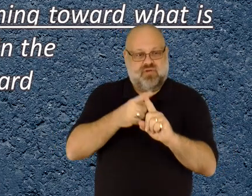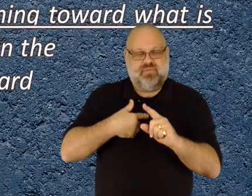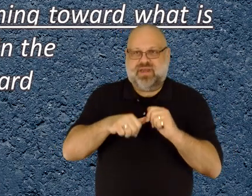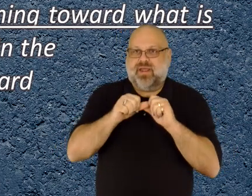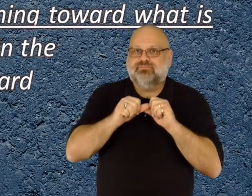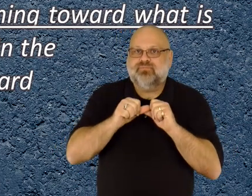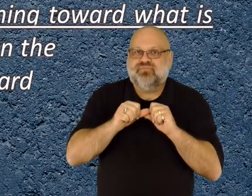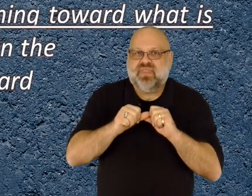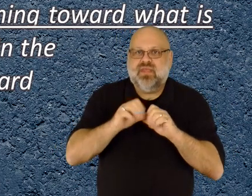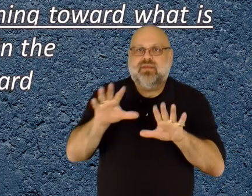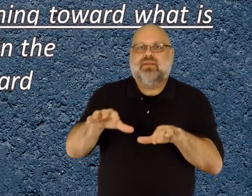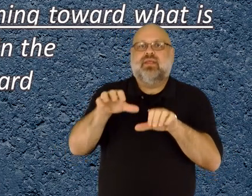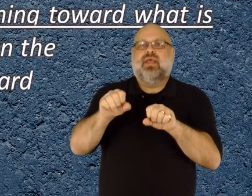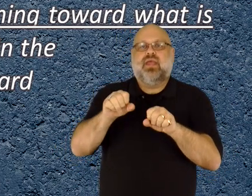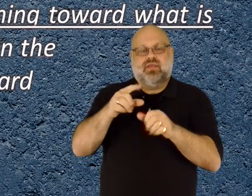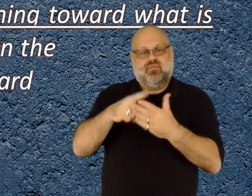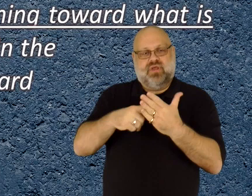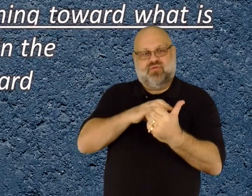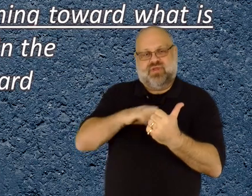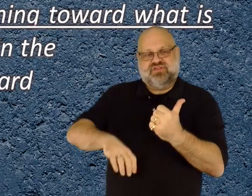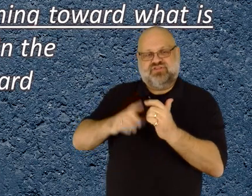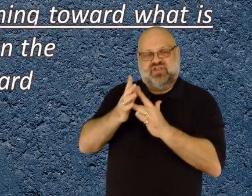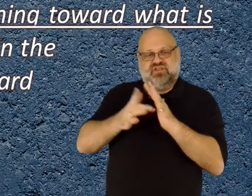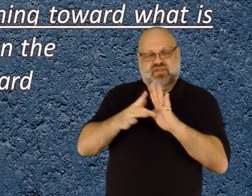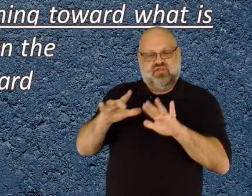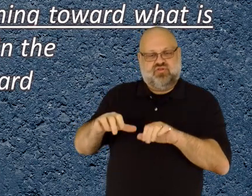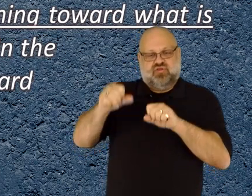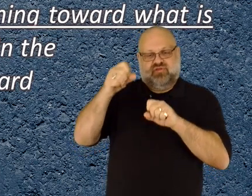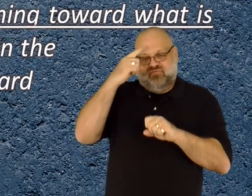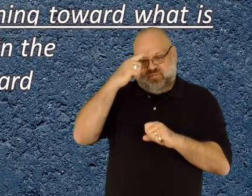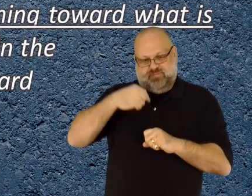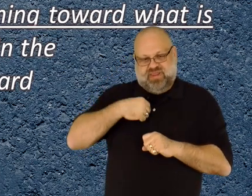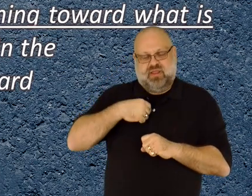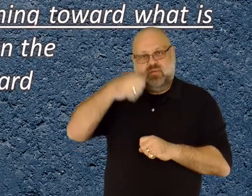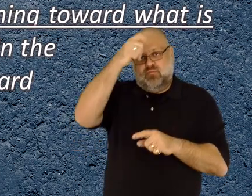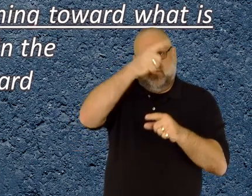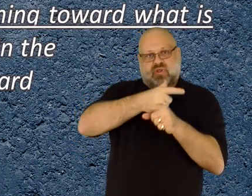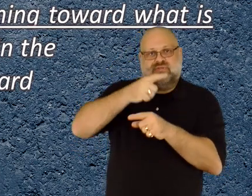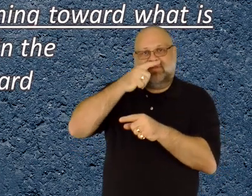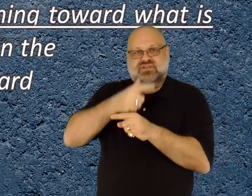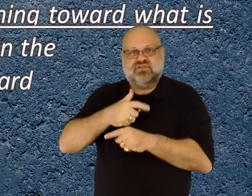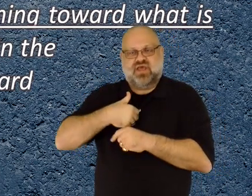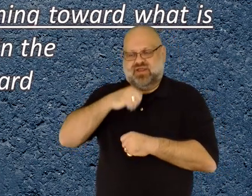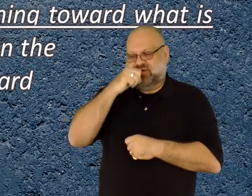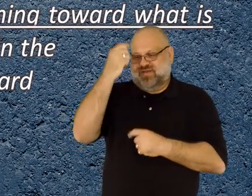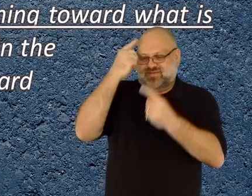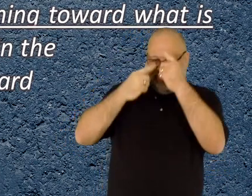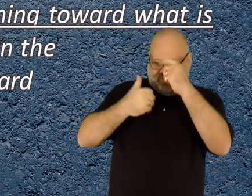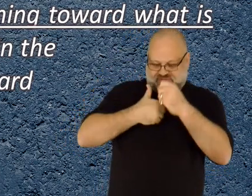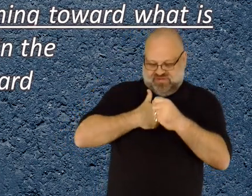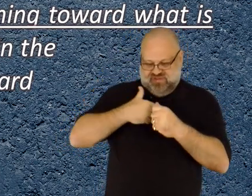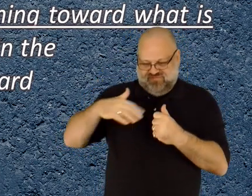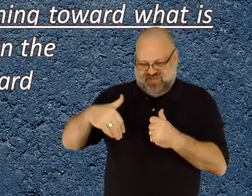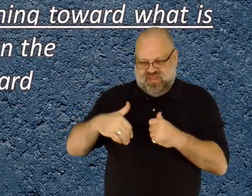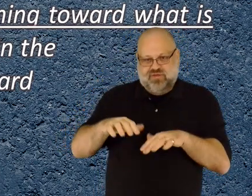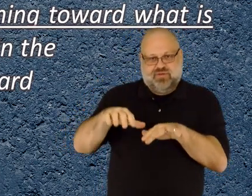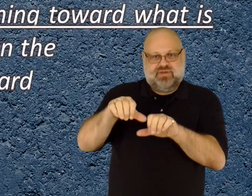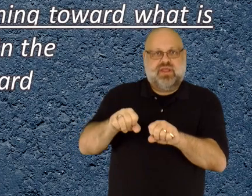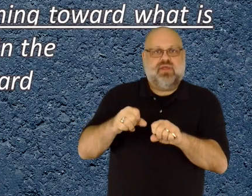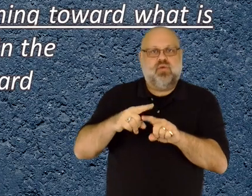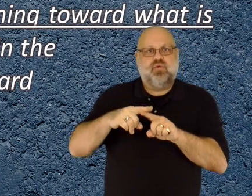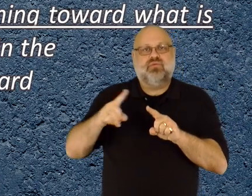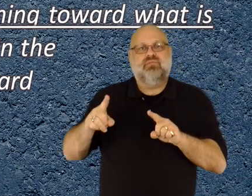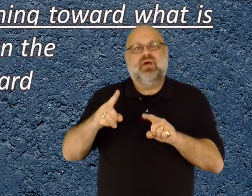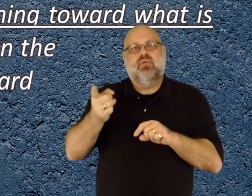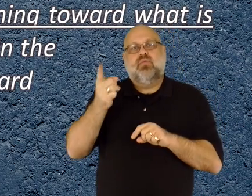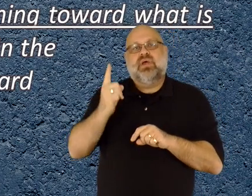for which Christ Jesus took hold of me. Brothers and sisters, I do not consider myself yet to have taken hold of it. But